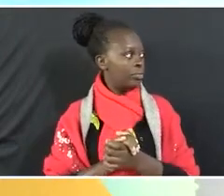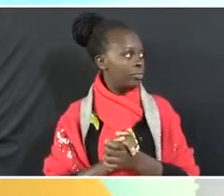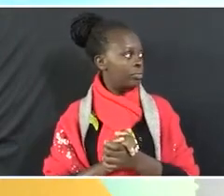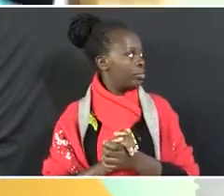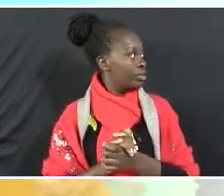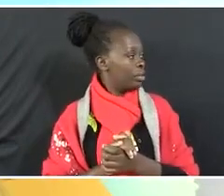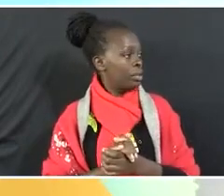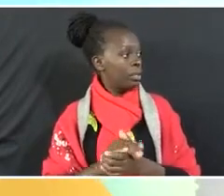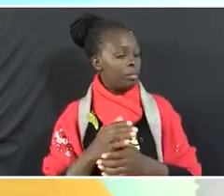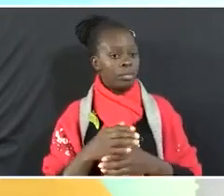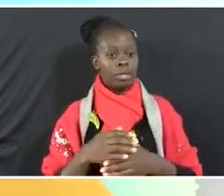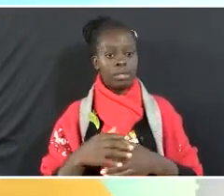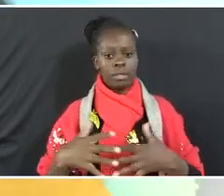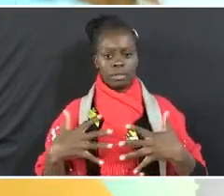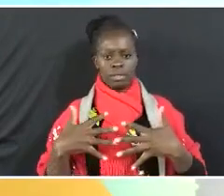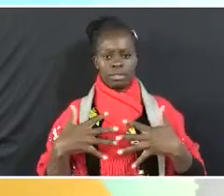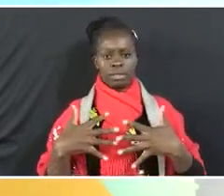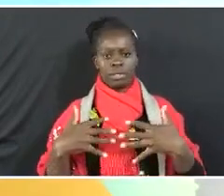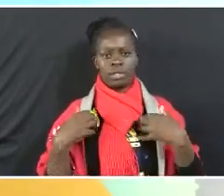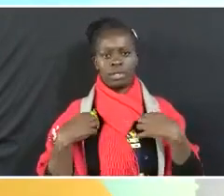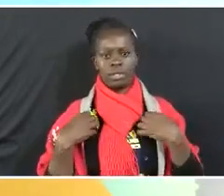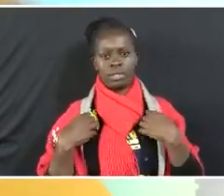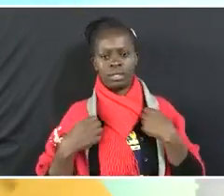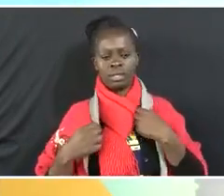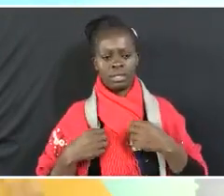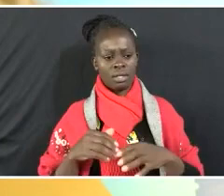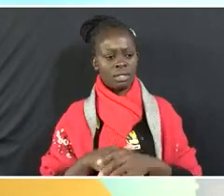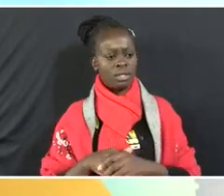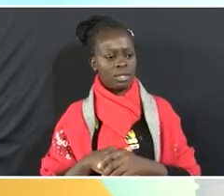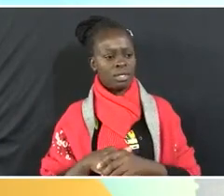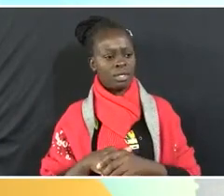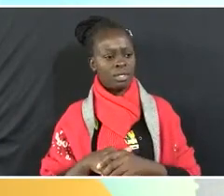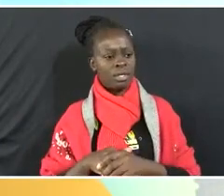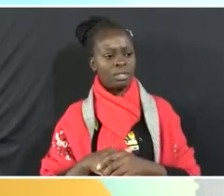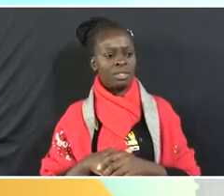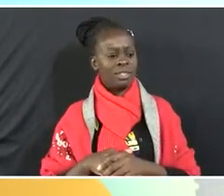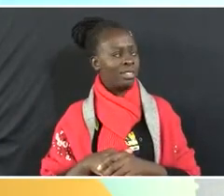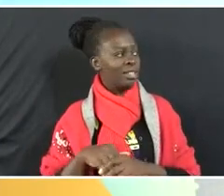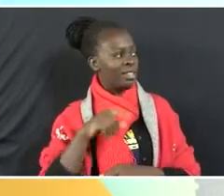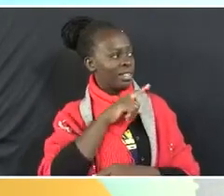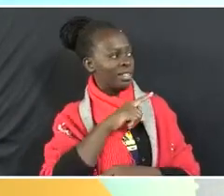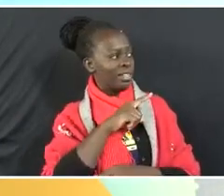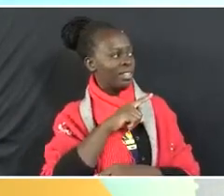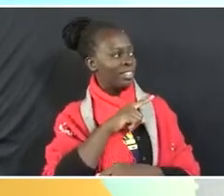I was shocked when I understood that among the ambassadors group, they are calling Ren elder.